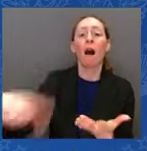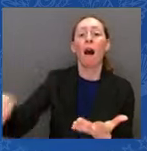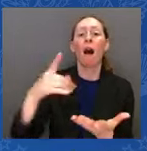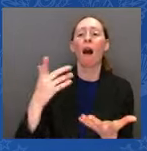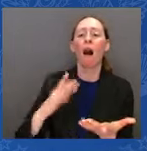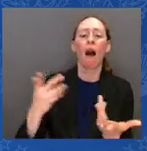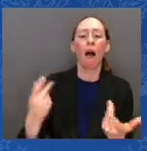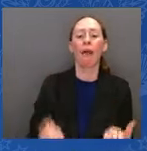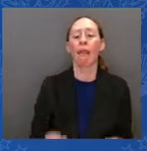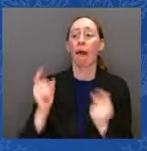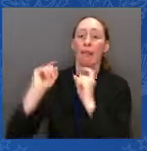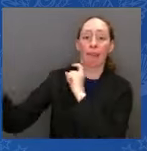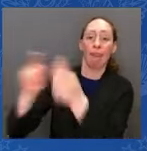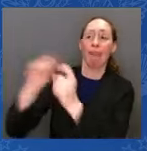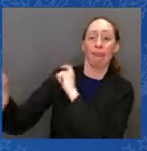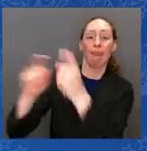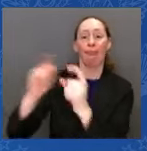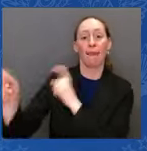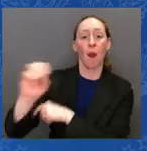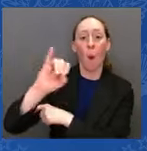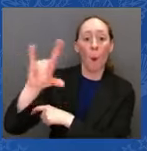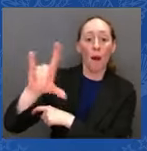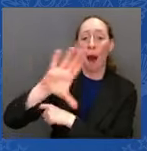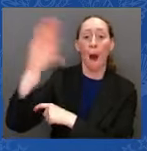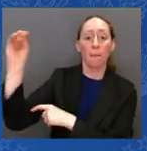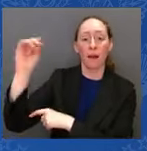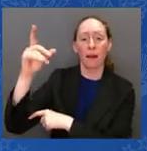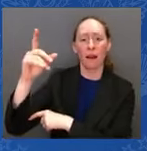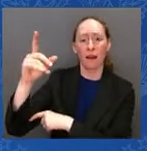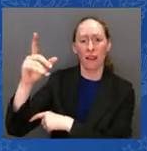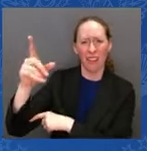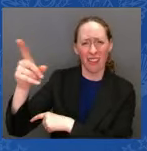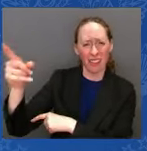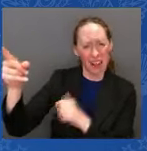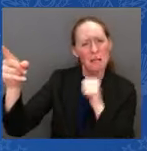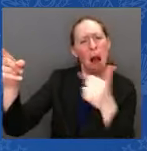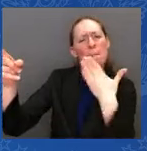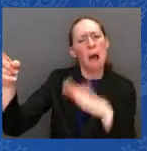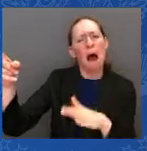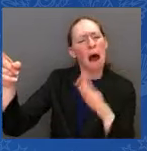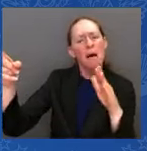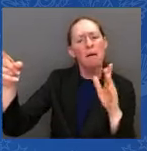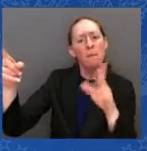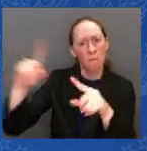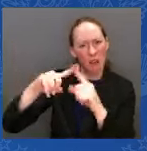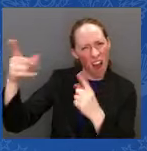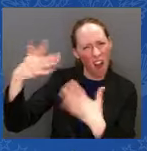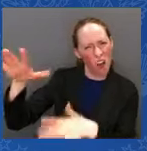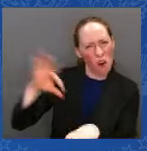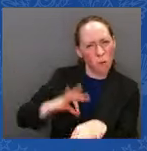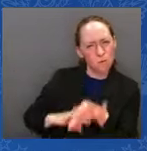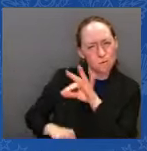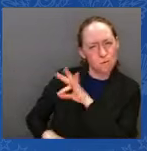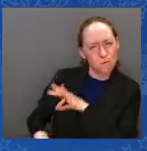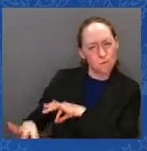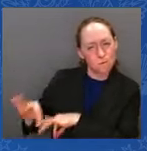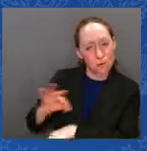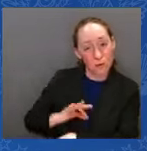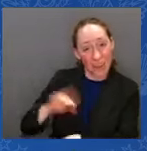tax subsidies aren't all bad, but they earned $200 billion last year. Do they need a $30 billion